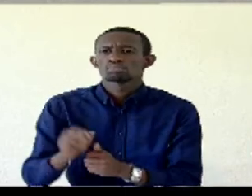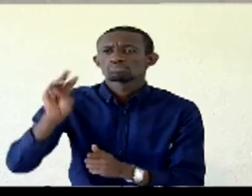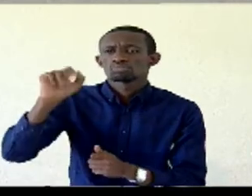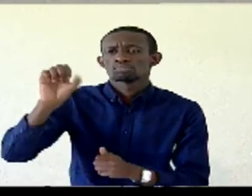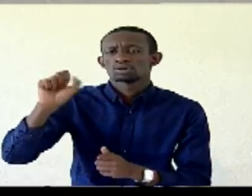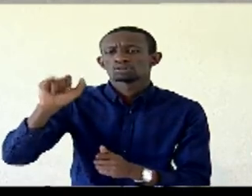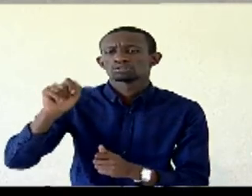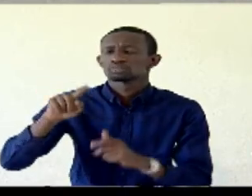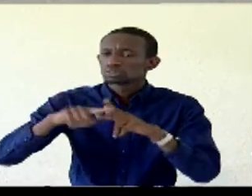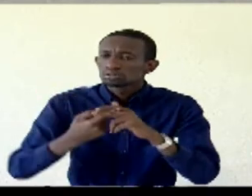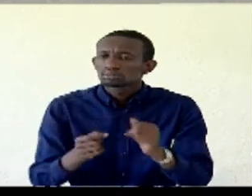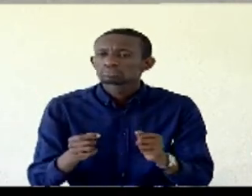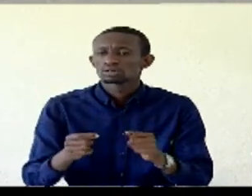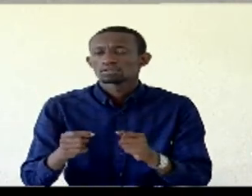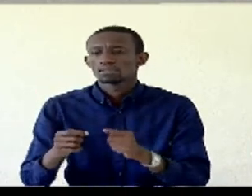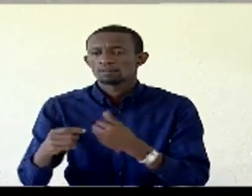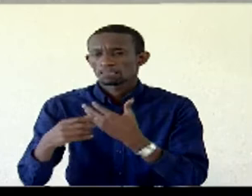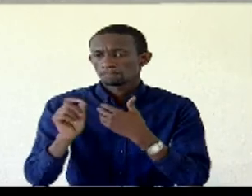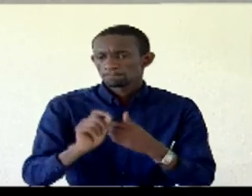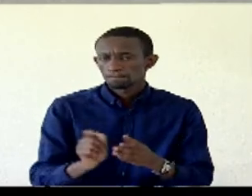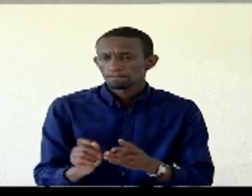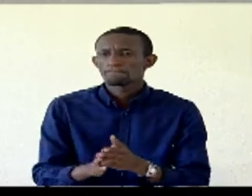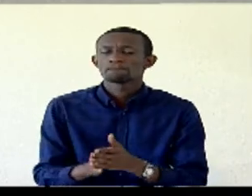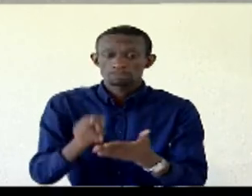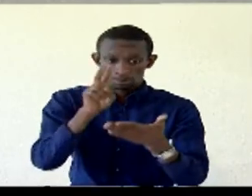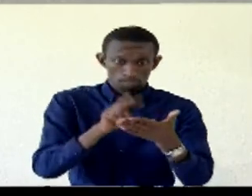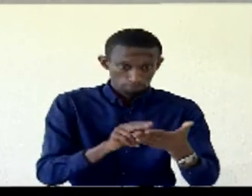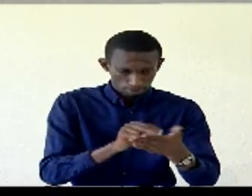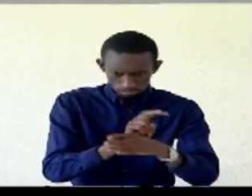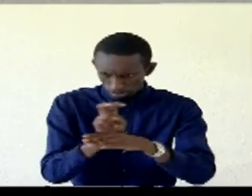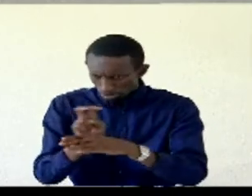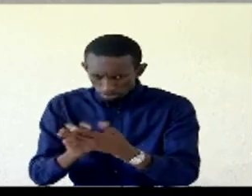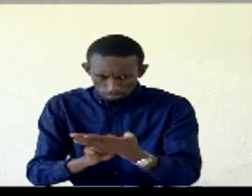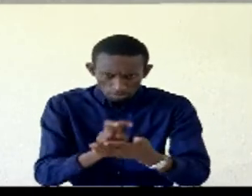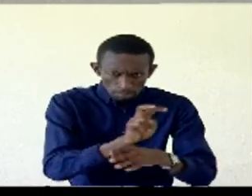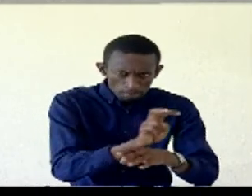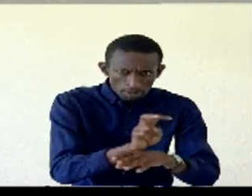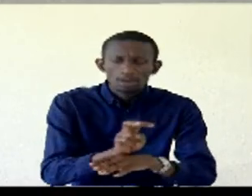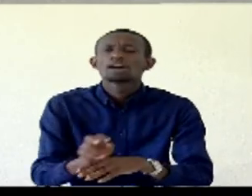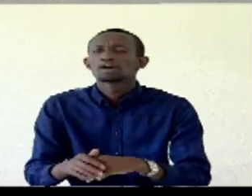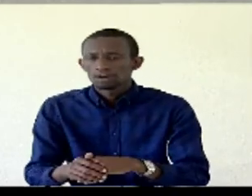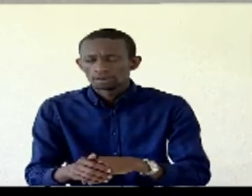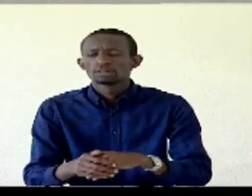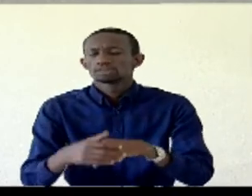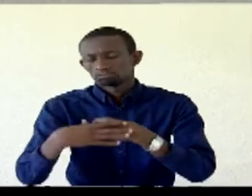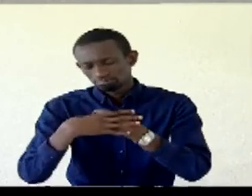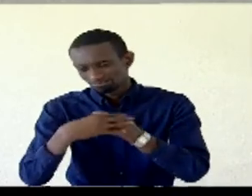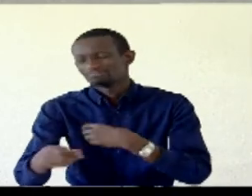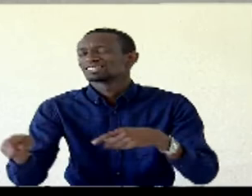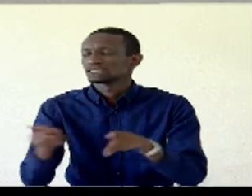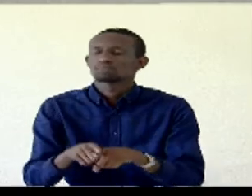We start the writing, they edit, they proofread, off we go. Factory, multiply.